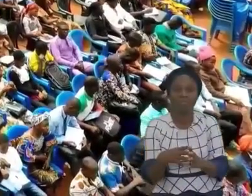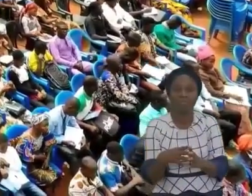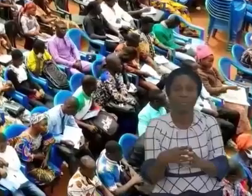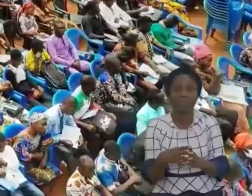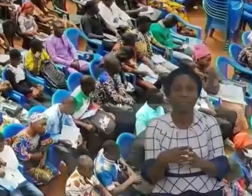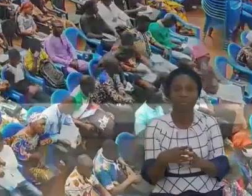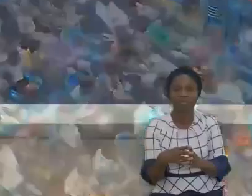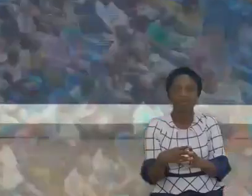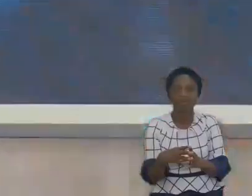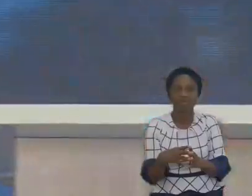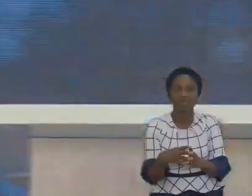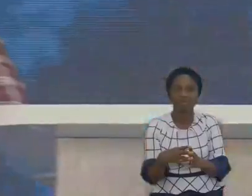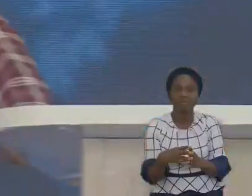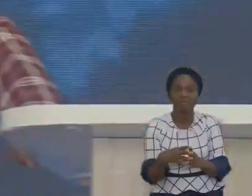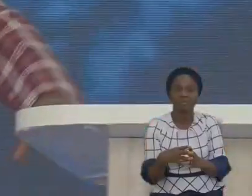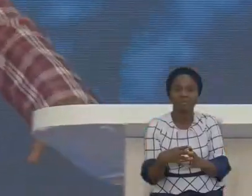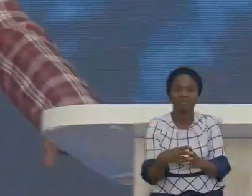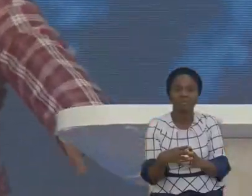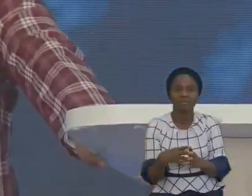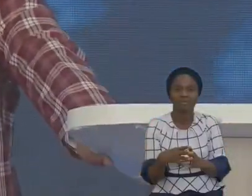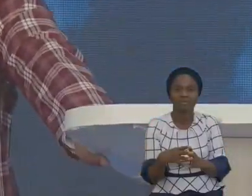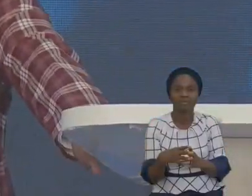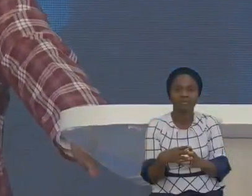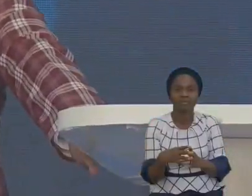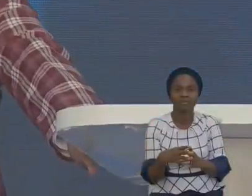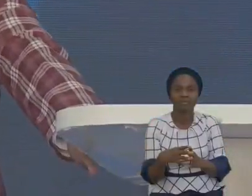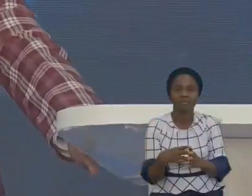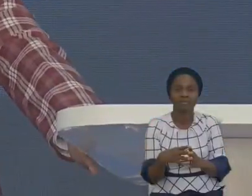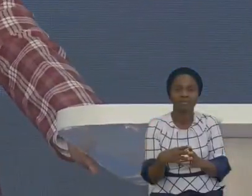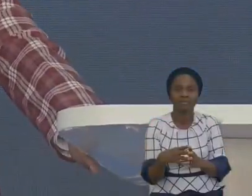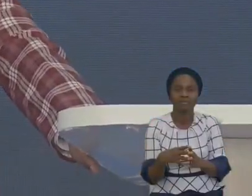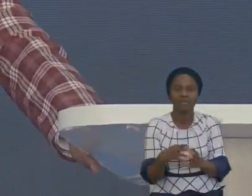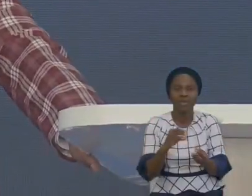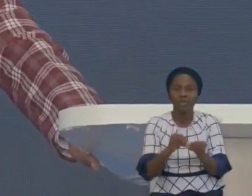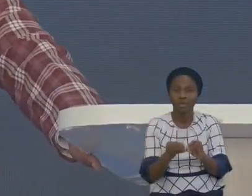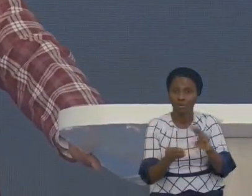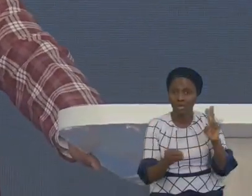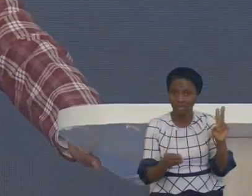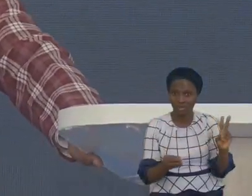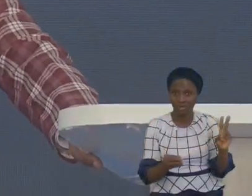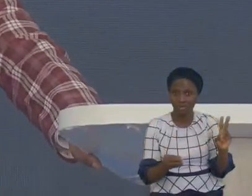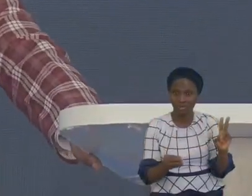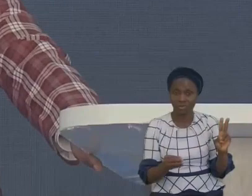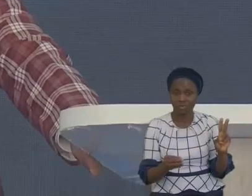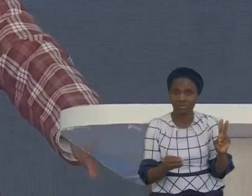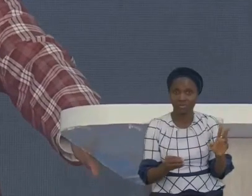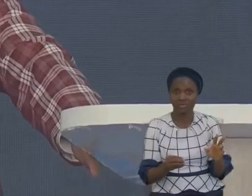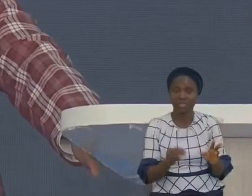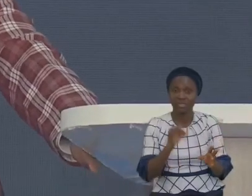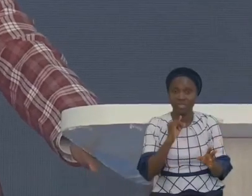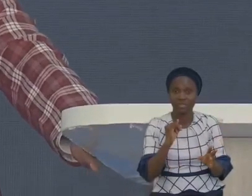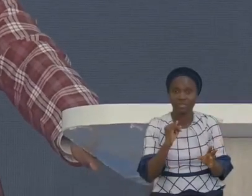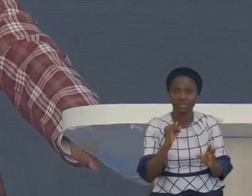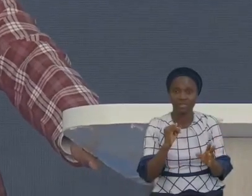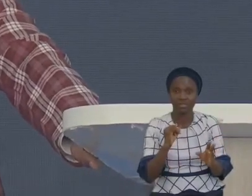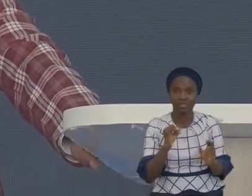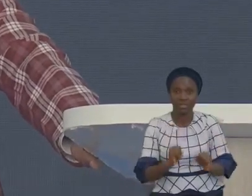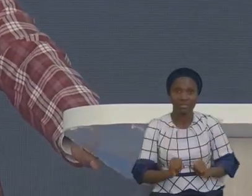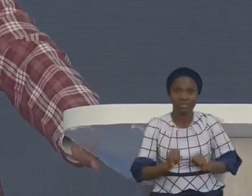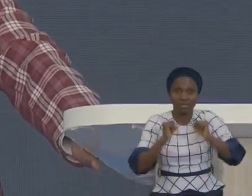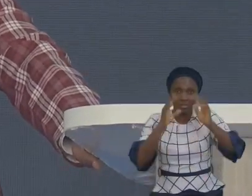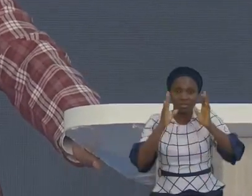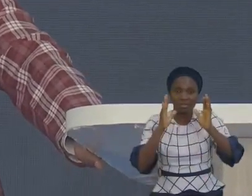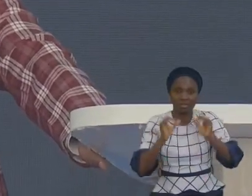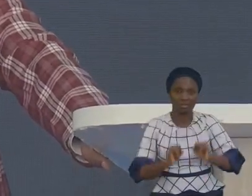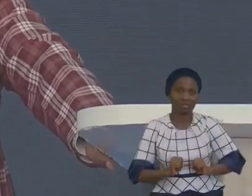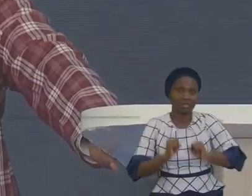Number two is dedication on the highway of life's liberation.